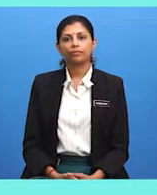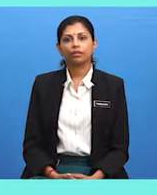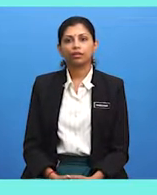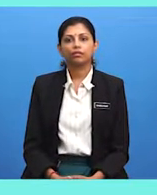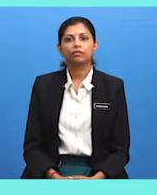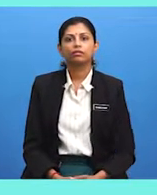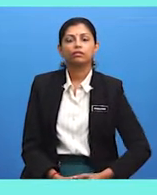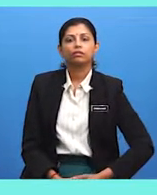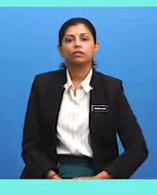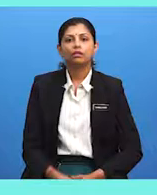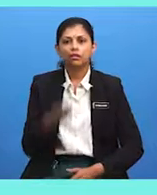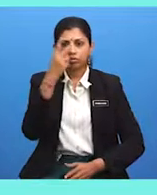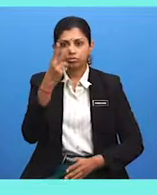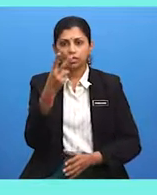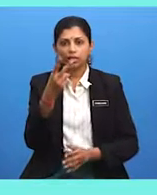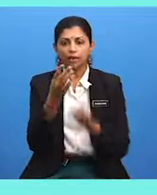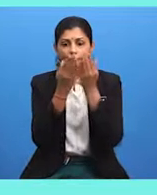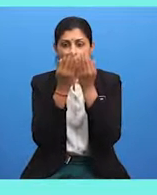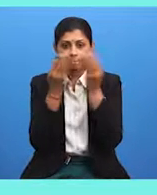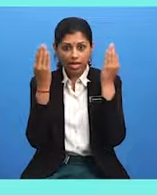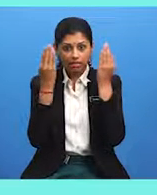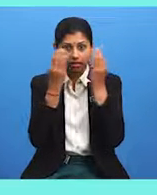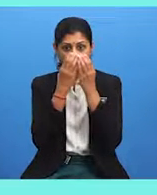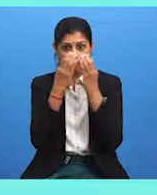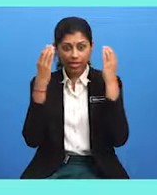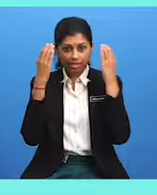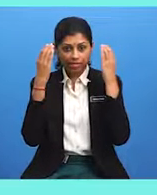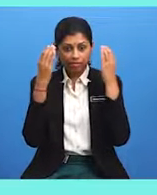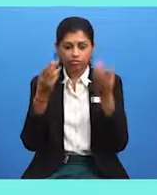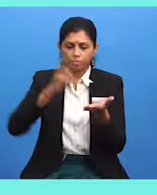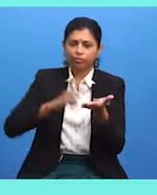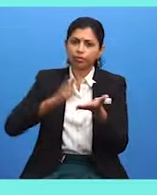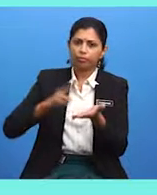Notice how the word mask is repeated throughout?